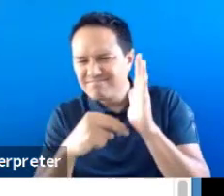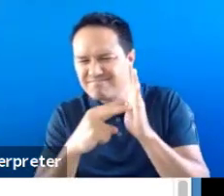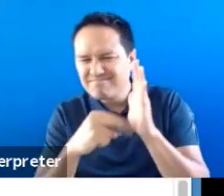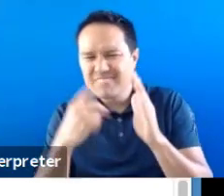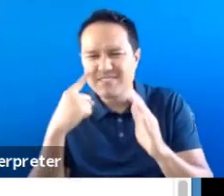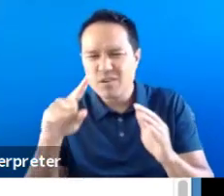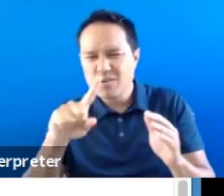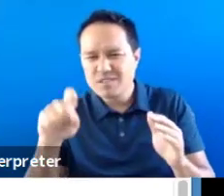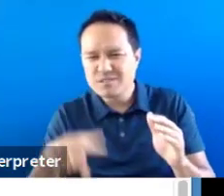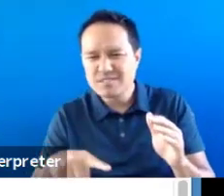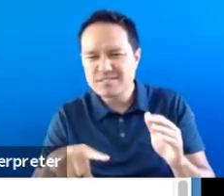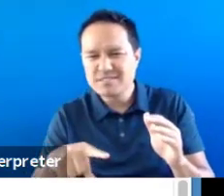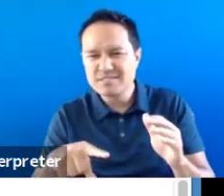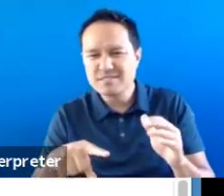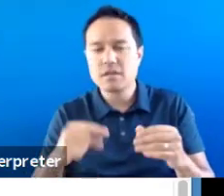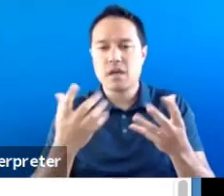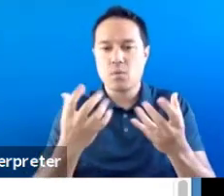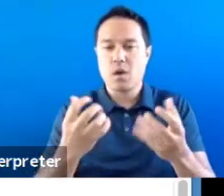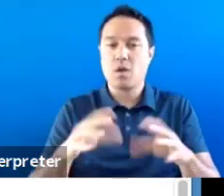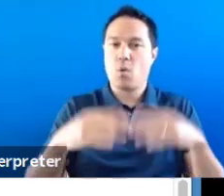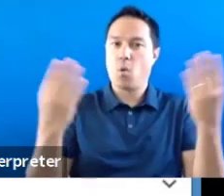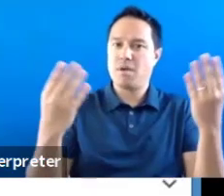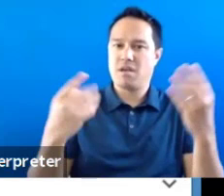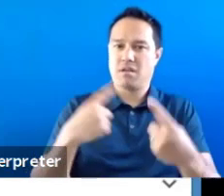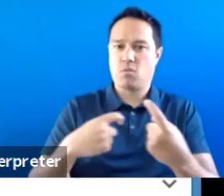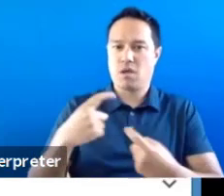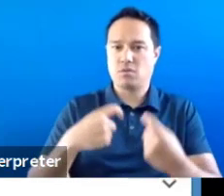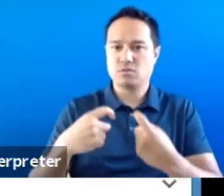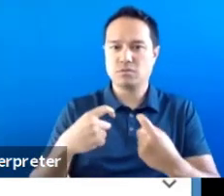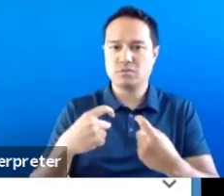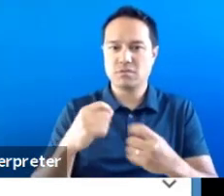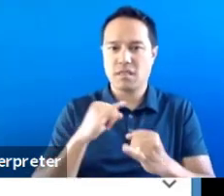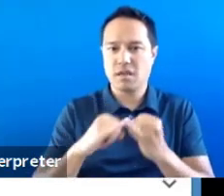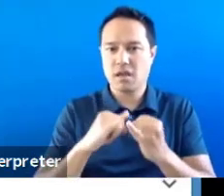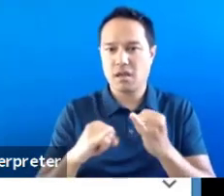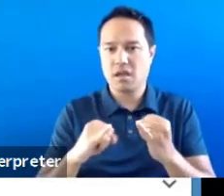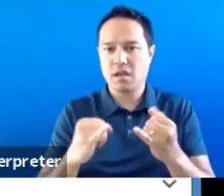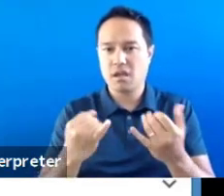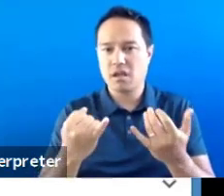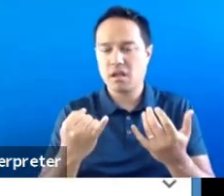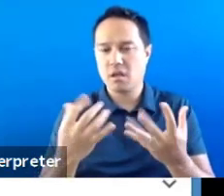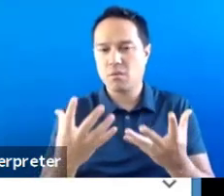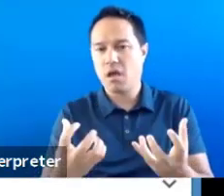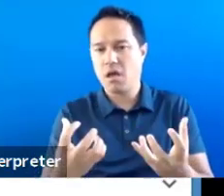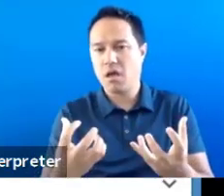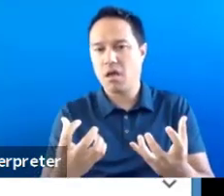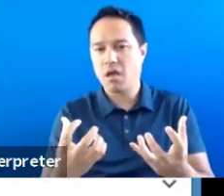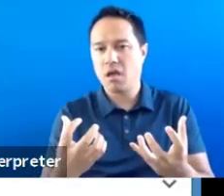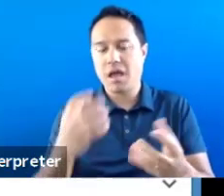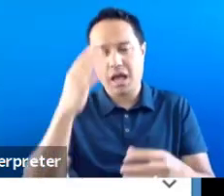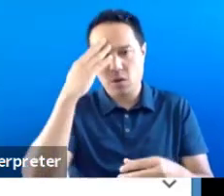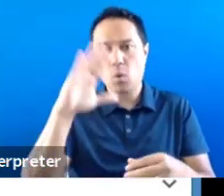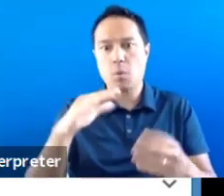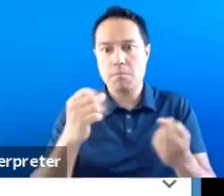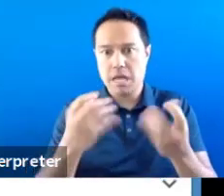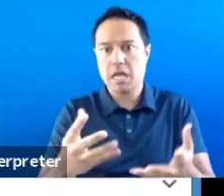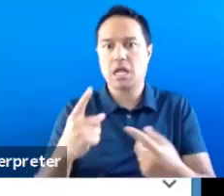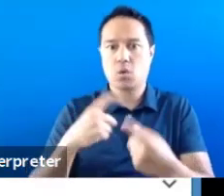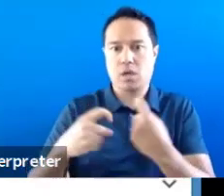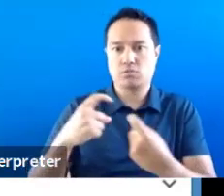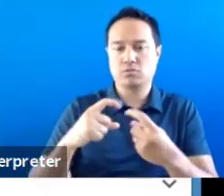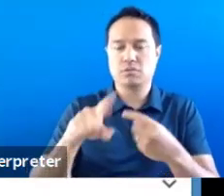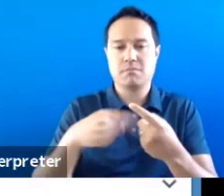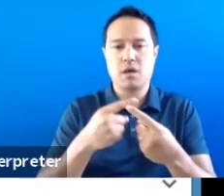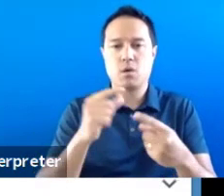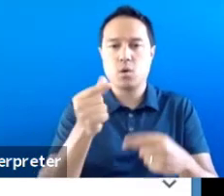task was to be open for questions here towards the end, just because I know I saw lots of questions about Google